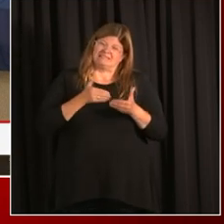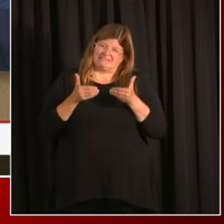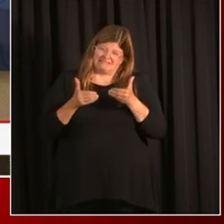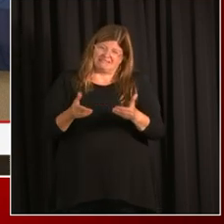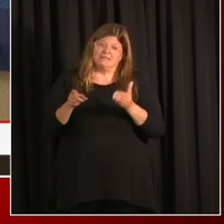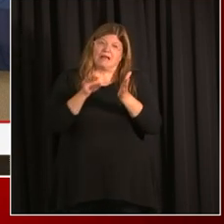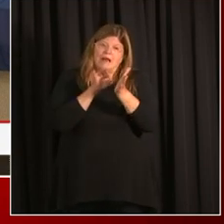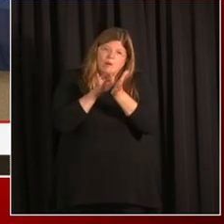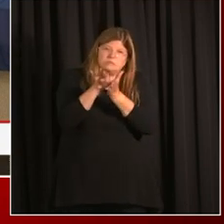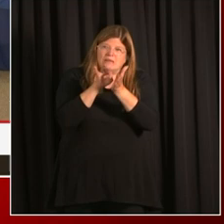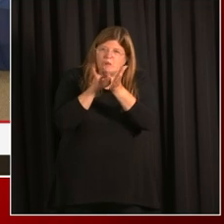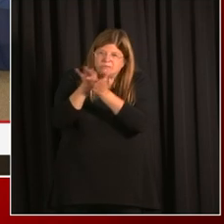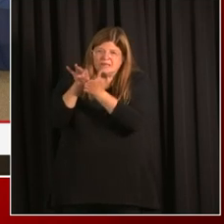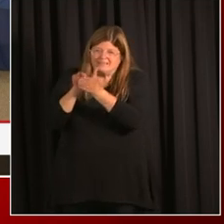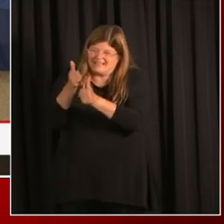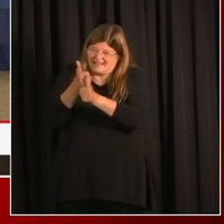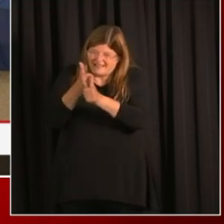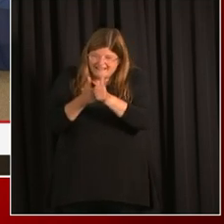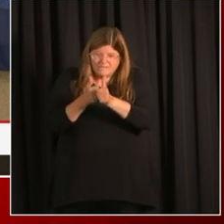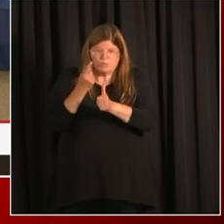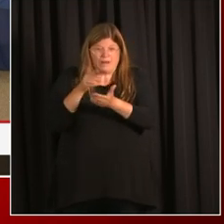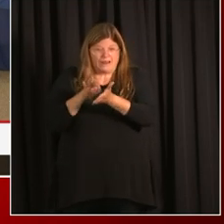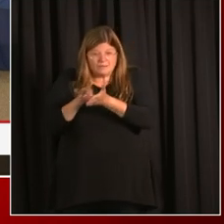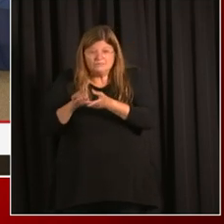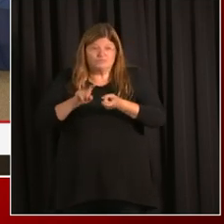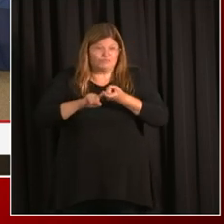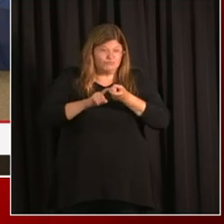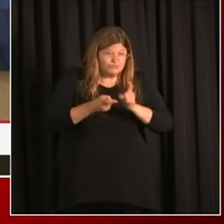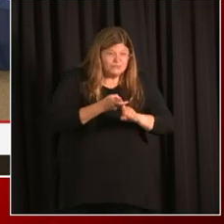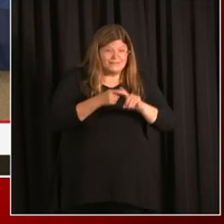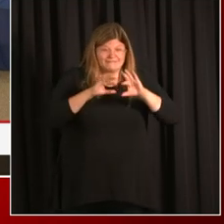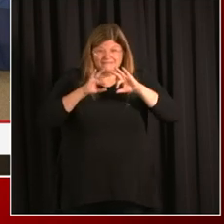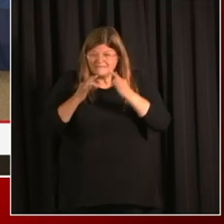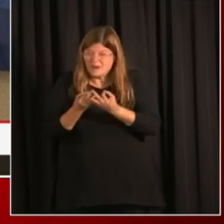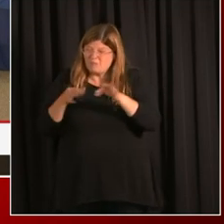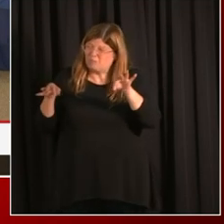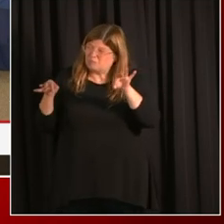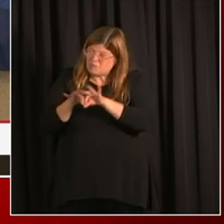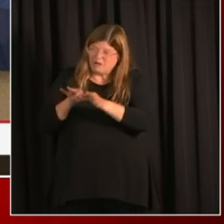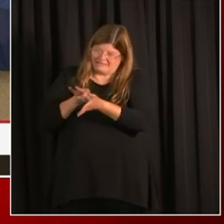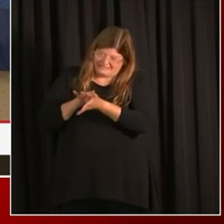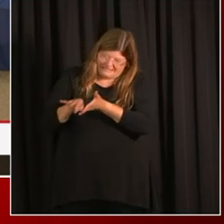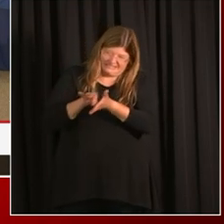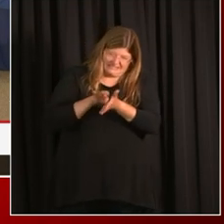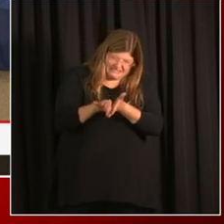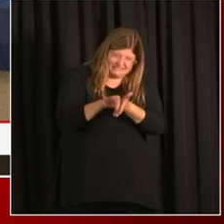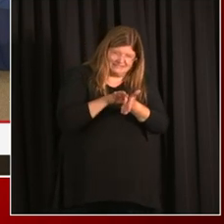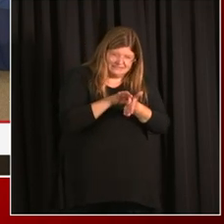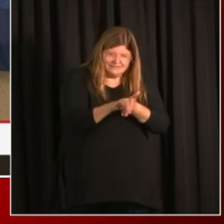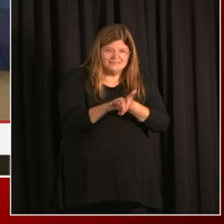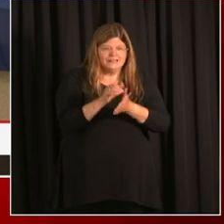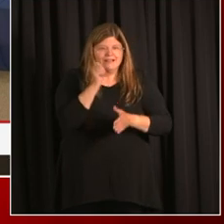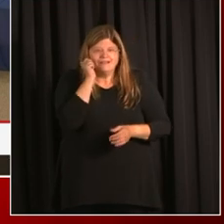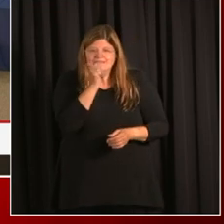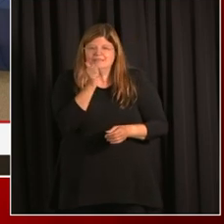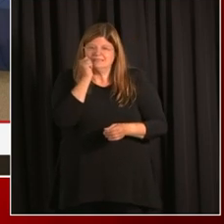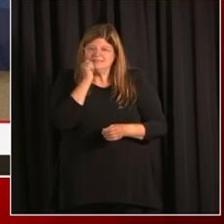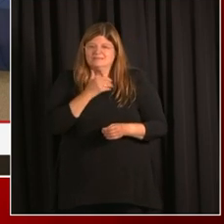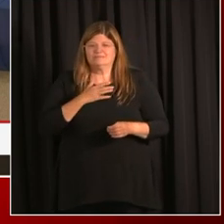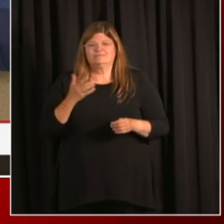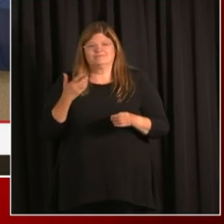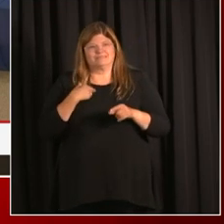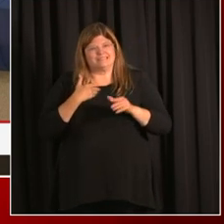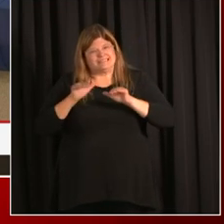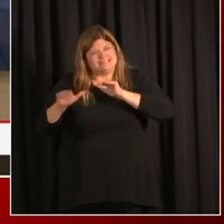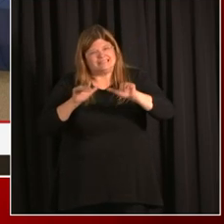are counted. Make sure that your friends, your family, your neighbors get counted. I've added it to my daily routine of asking everyone